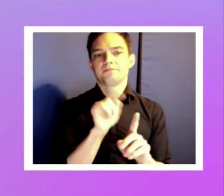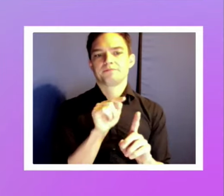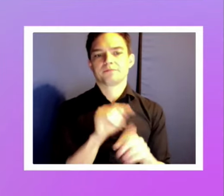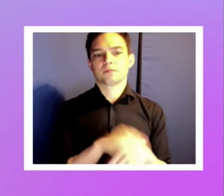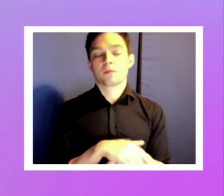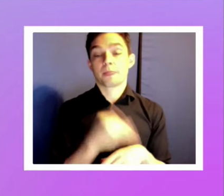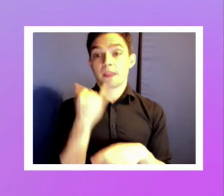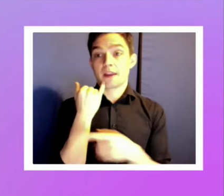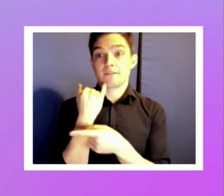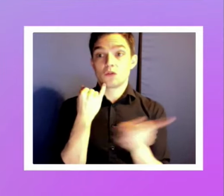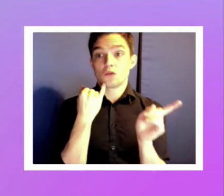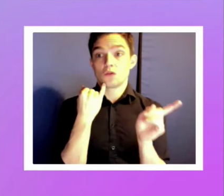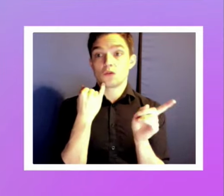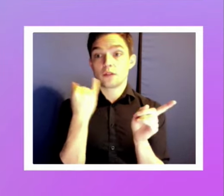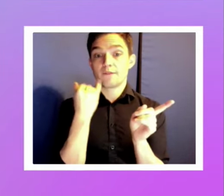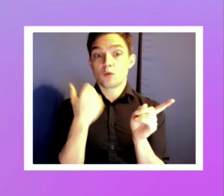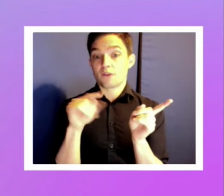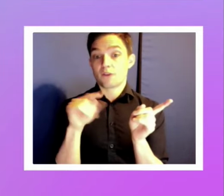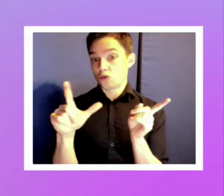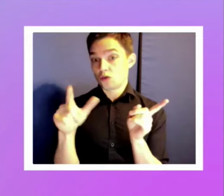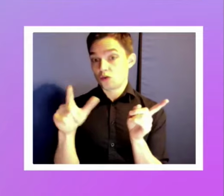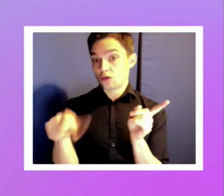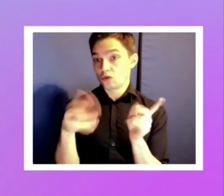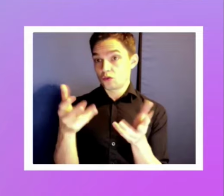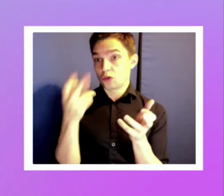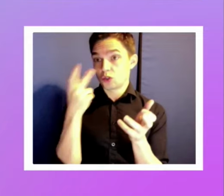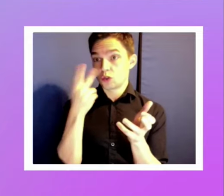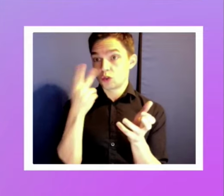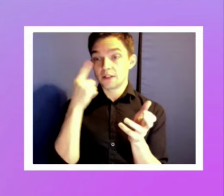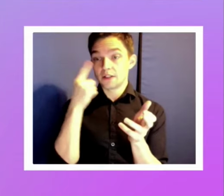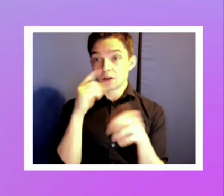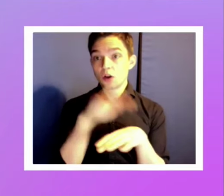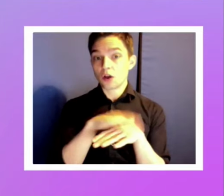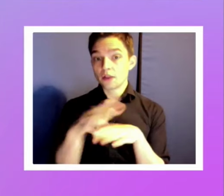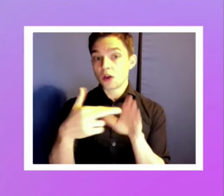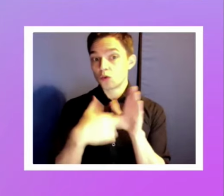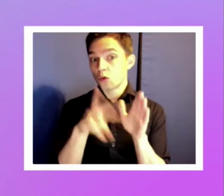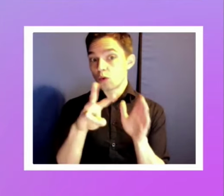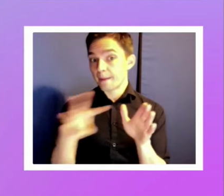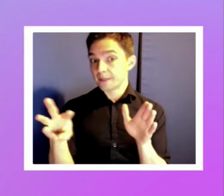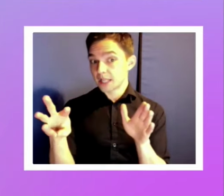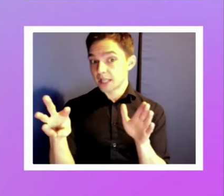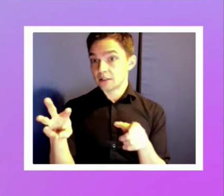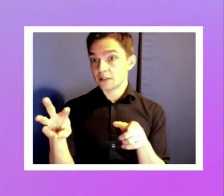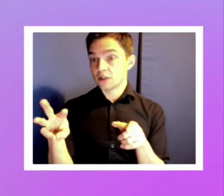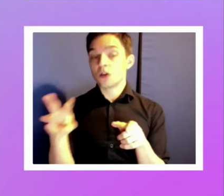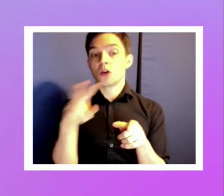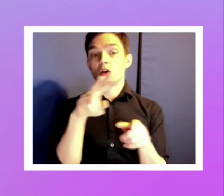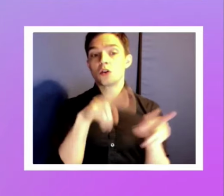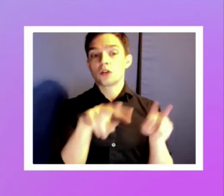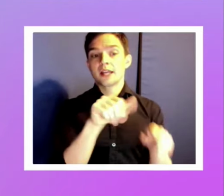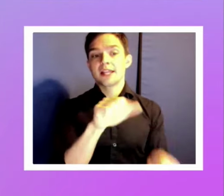you would like to, if you have a tool that you would like to see on the rules websites, you can look at